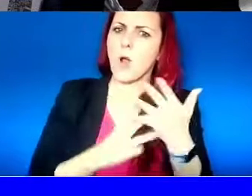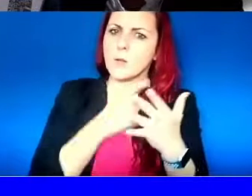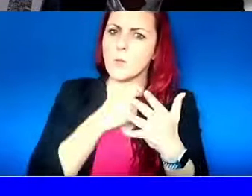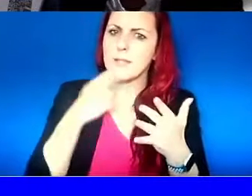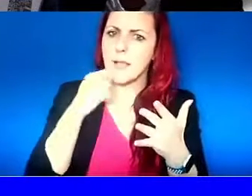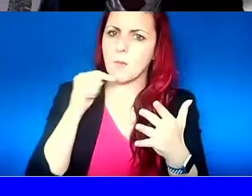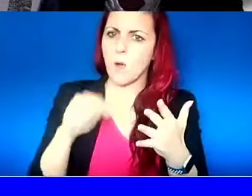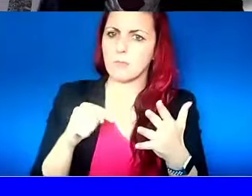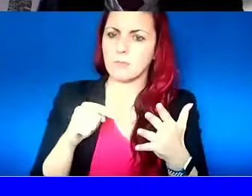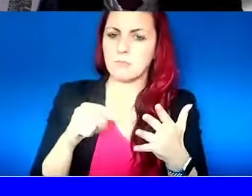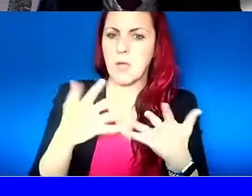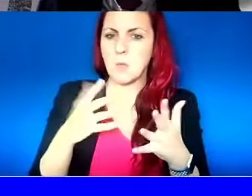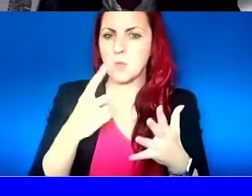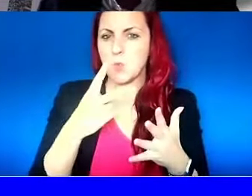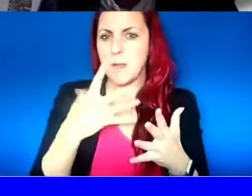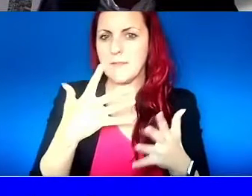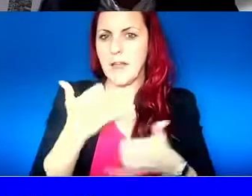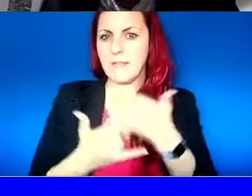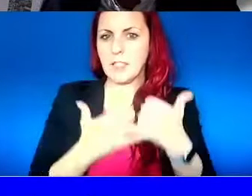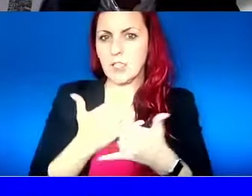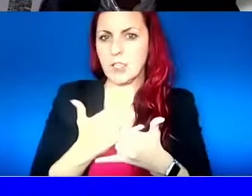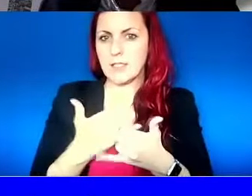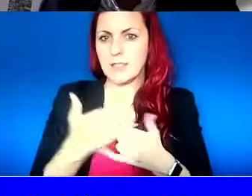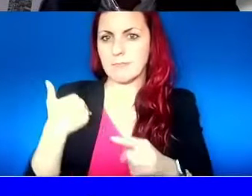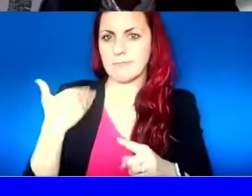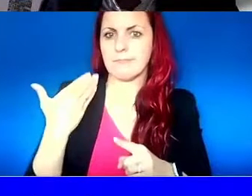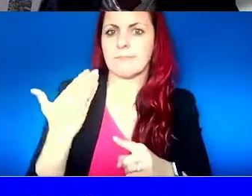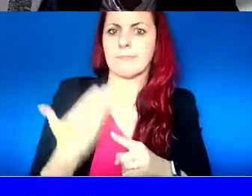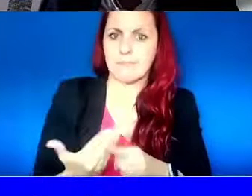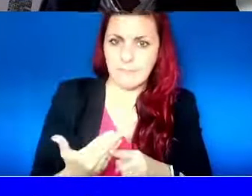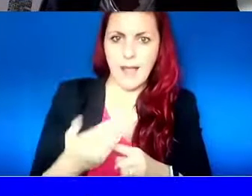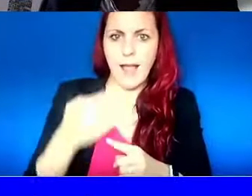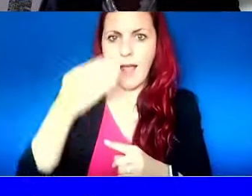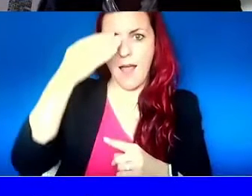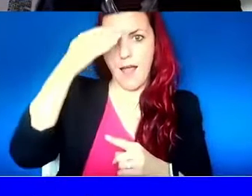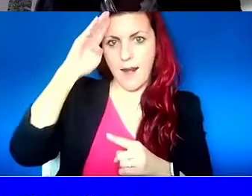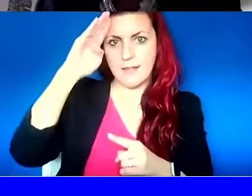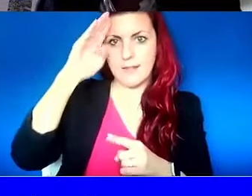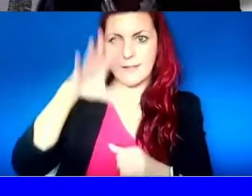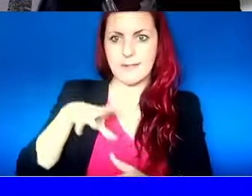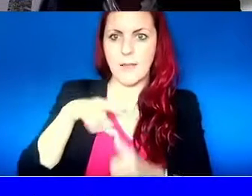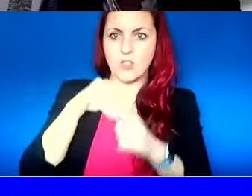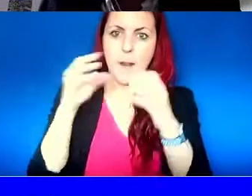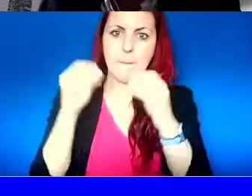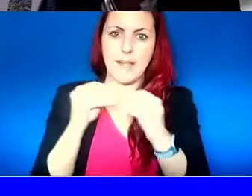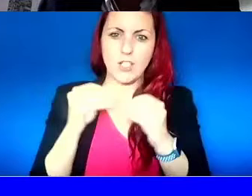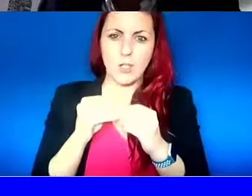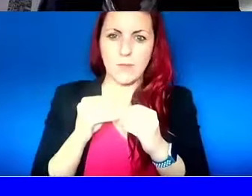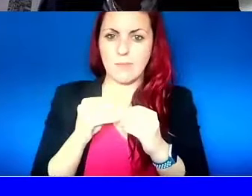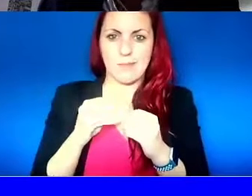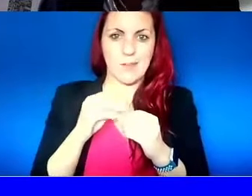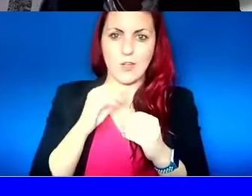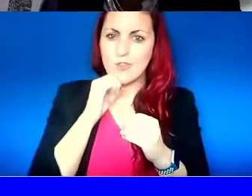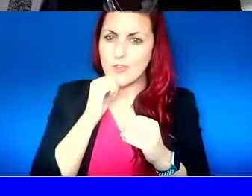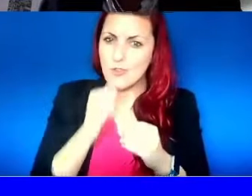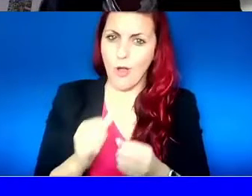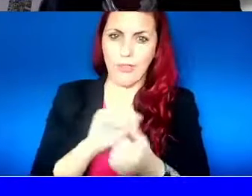over 25 years, Ireland's special measures landscape, so those courtroom supports, remained unchanged